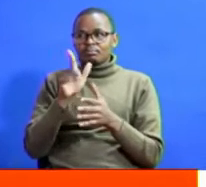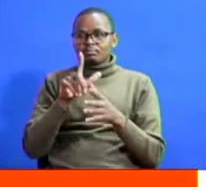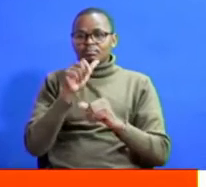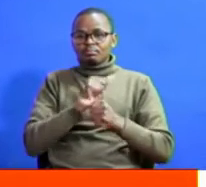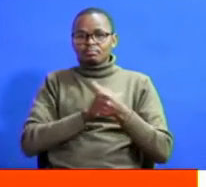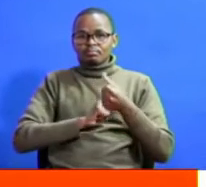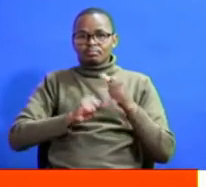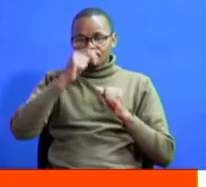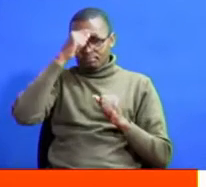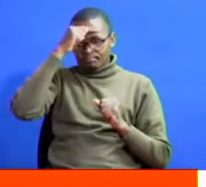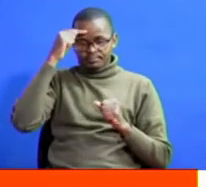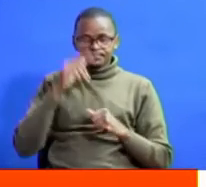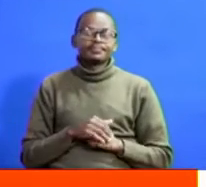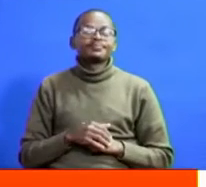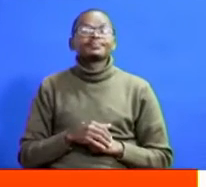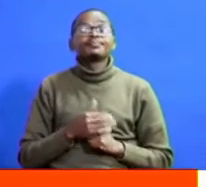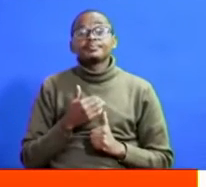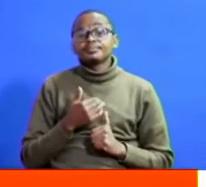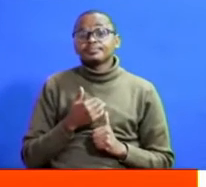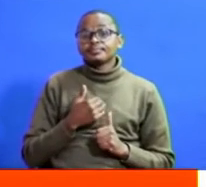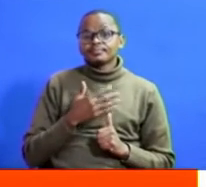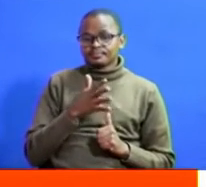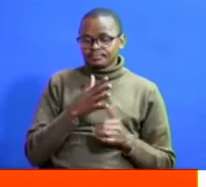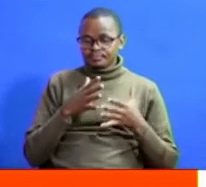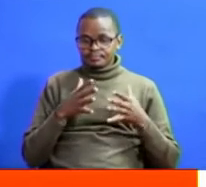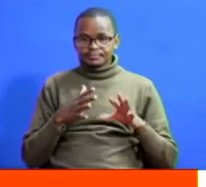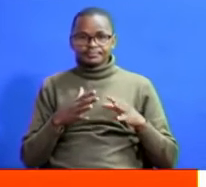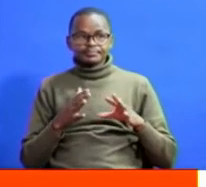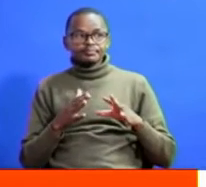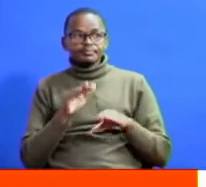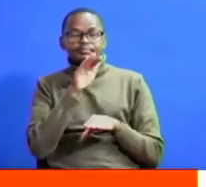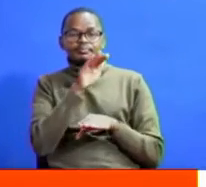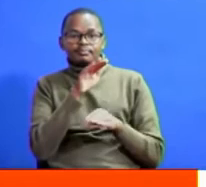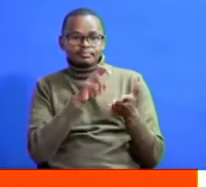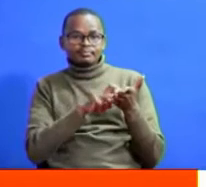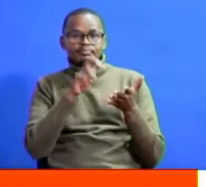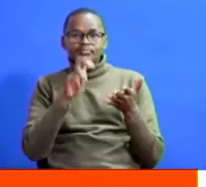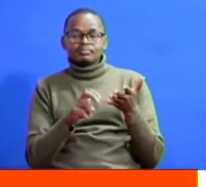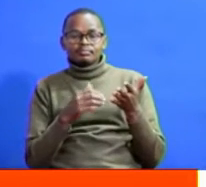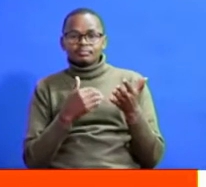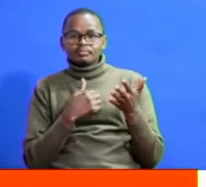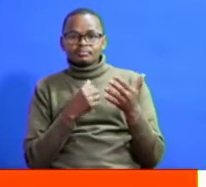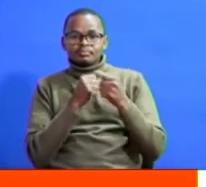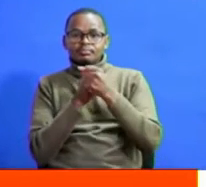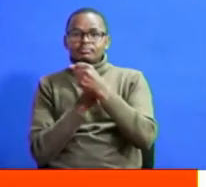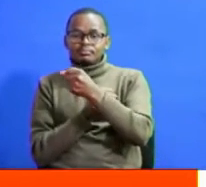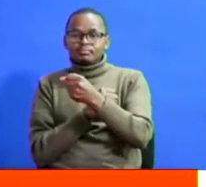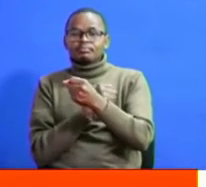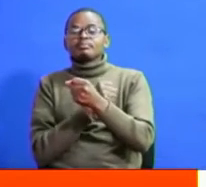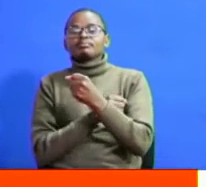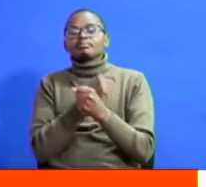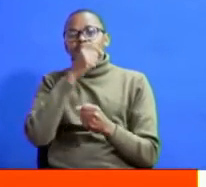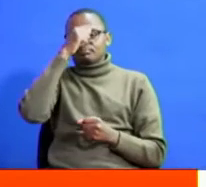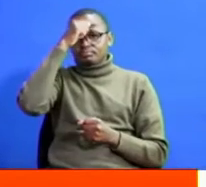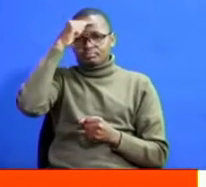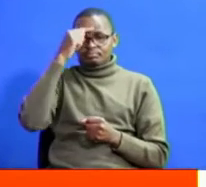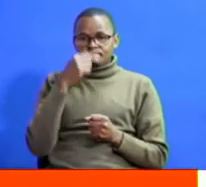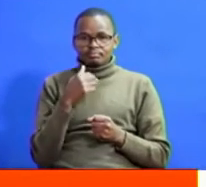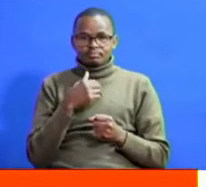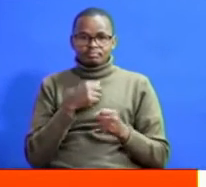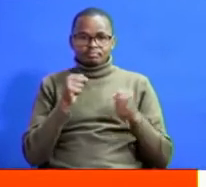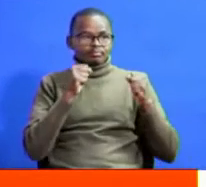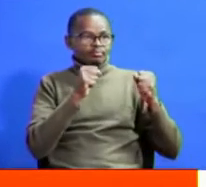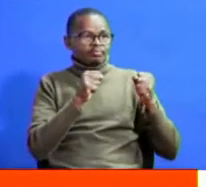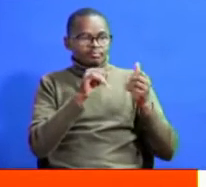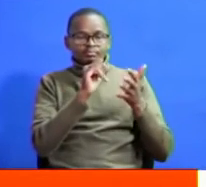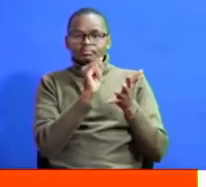because we understand that these people who are being asked to step down, they have supporters, of course, because they have confidence that